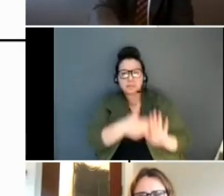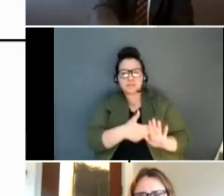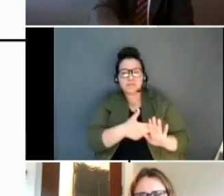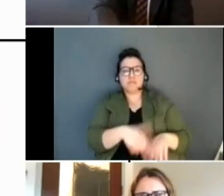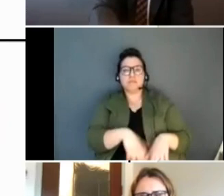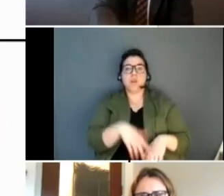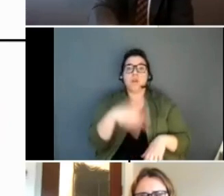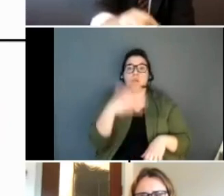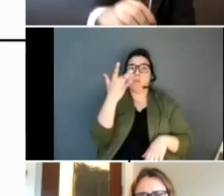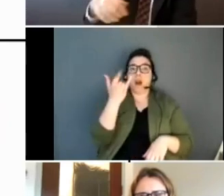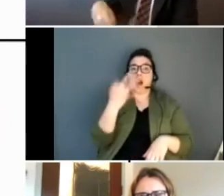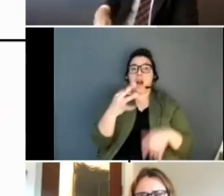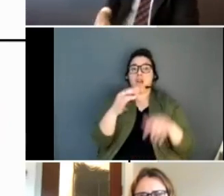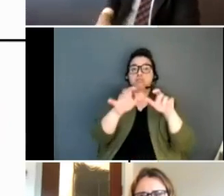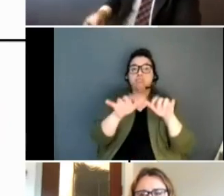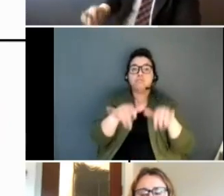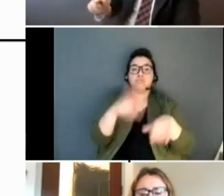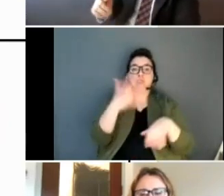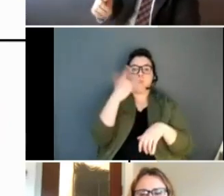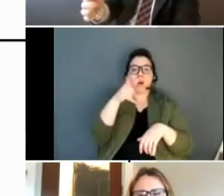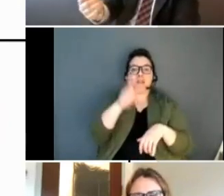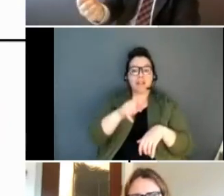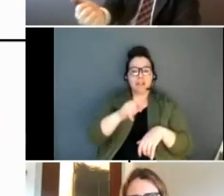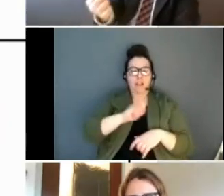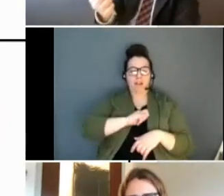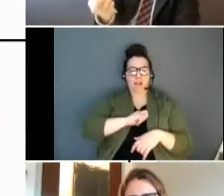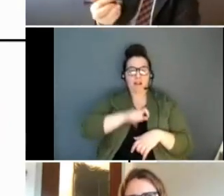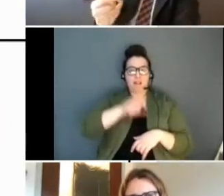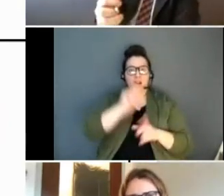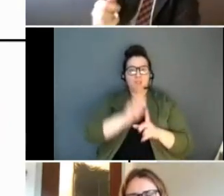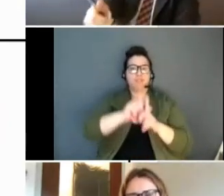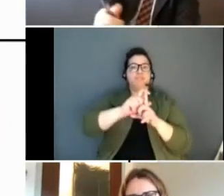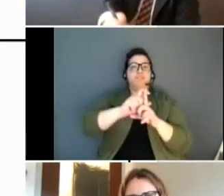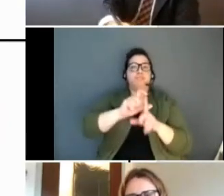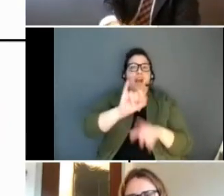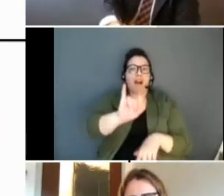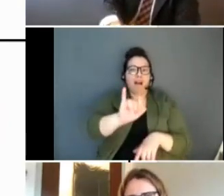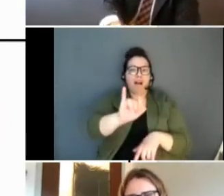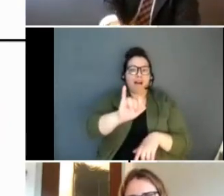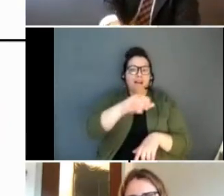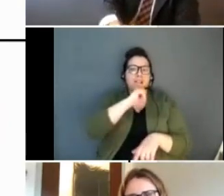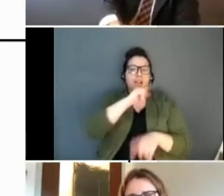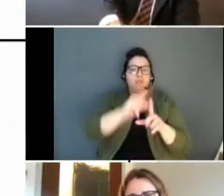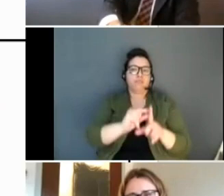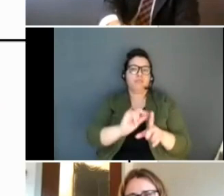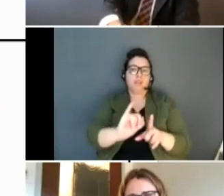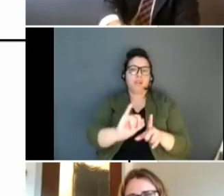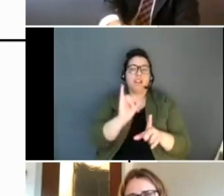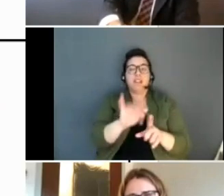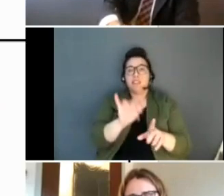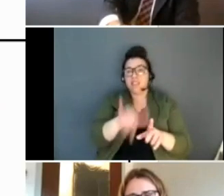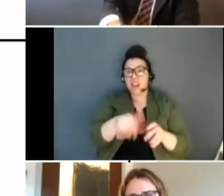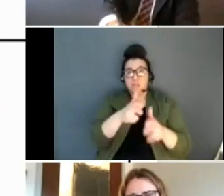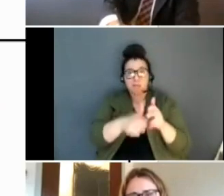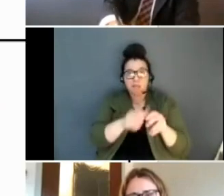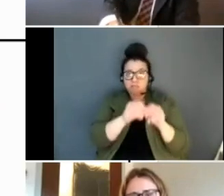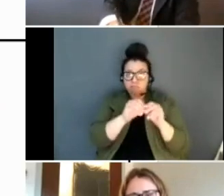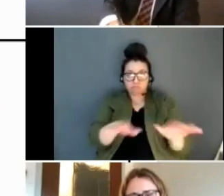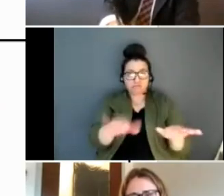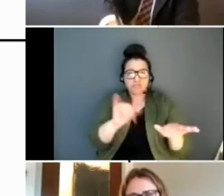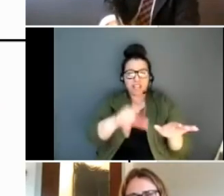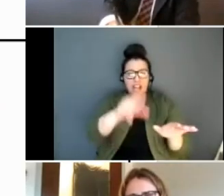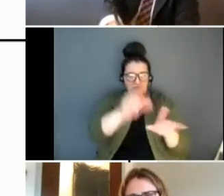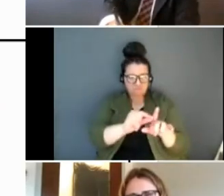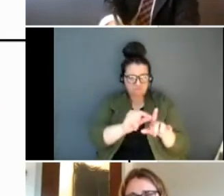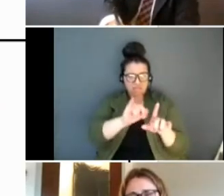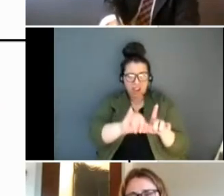your I's in all of your emails. It's becoming an increasing problem with schools. You know, lowercase I is becoming